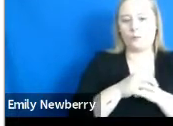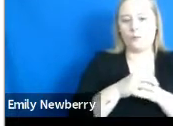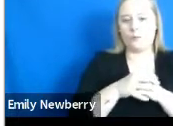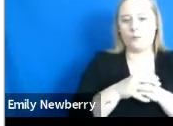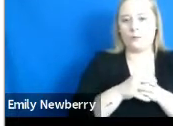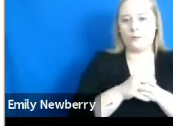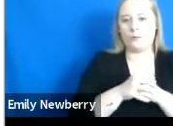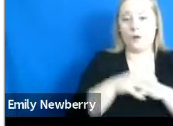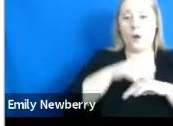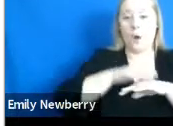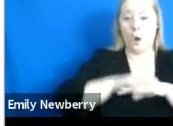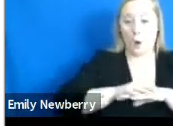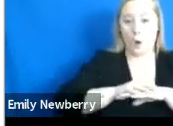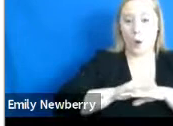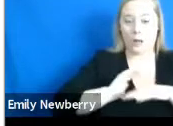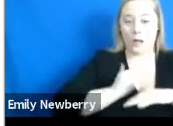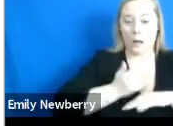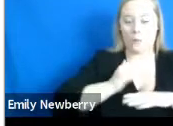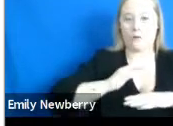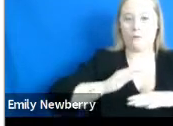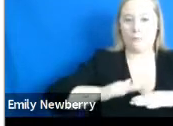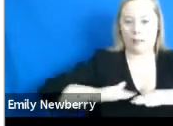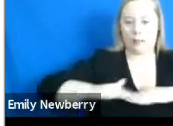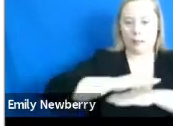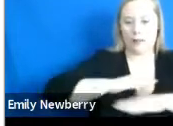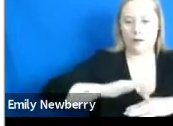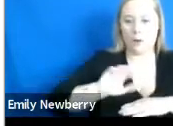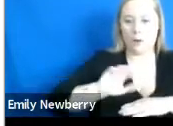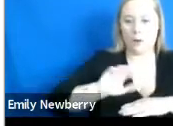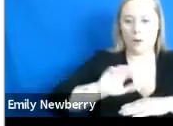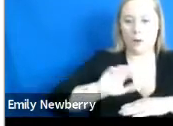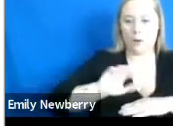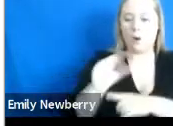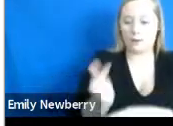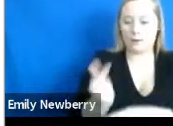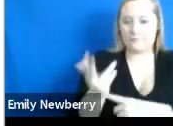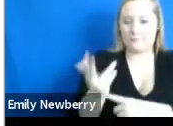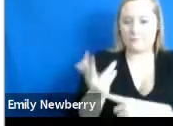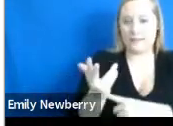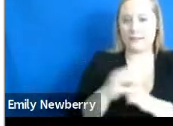the reservation started on August 5th, and